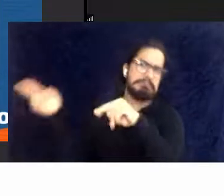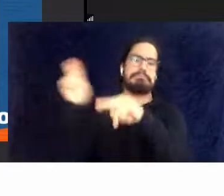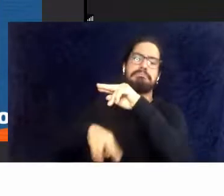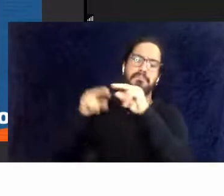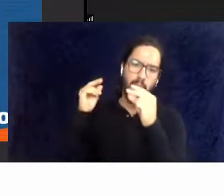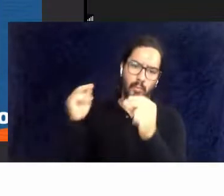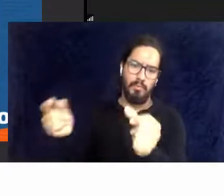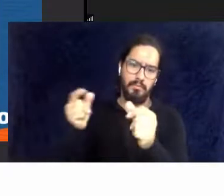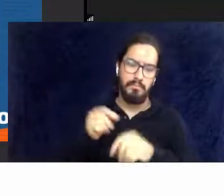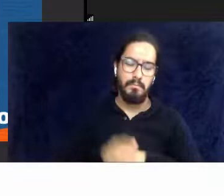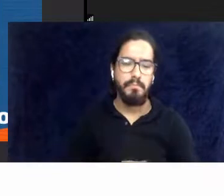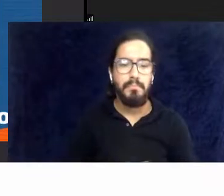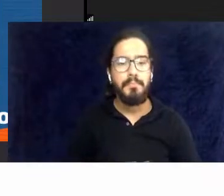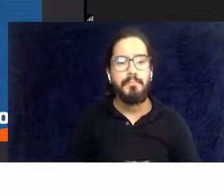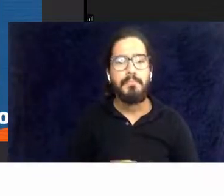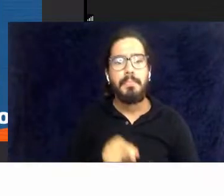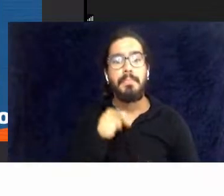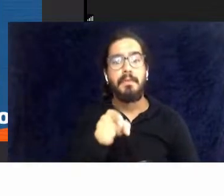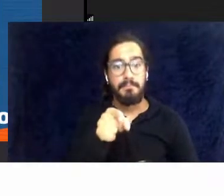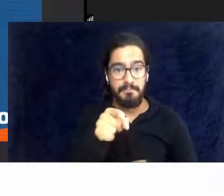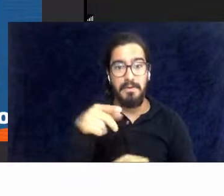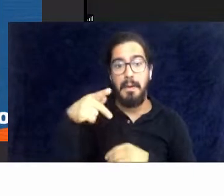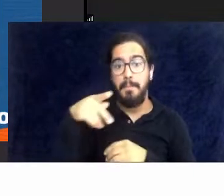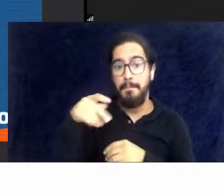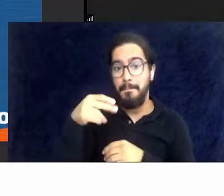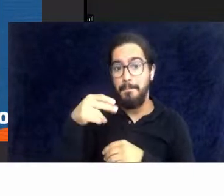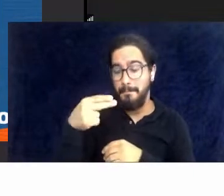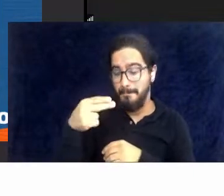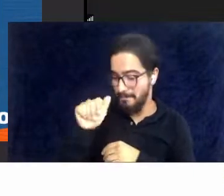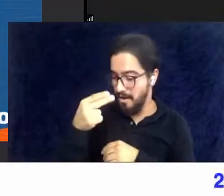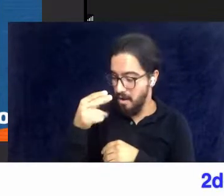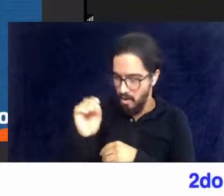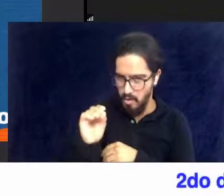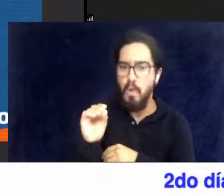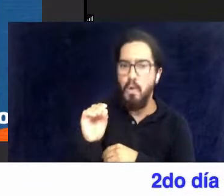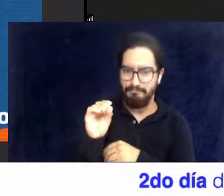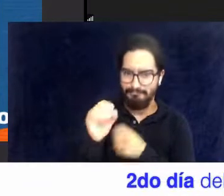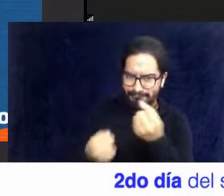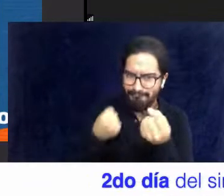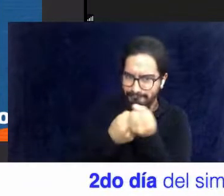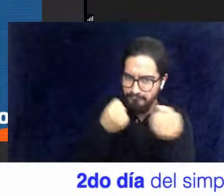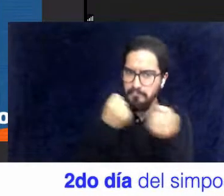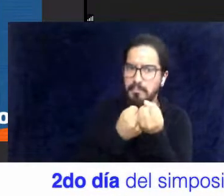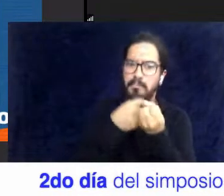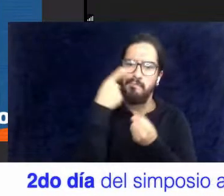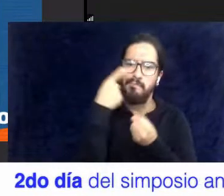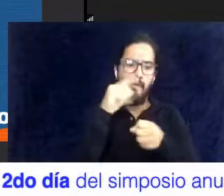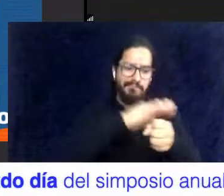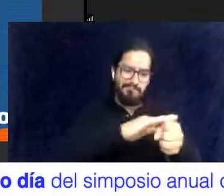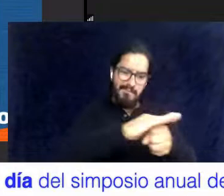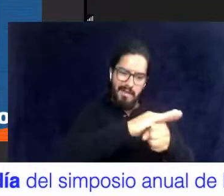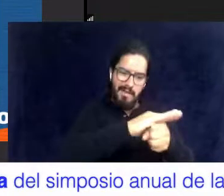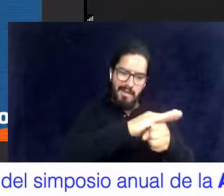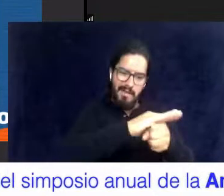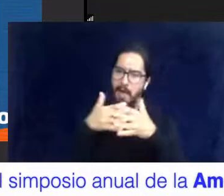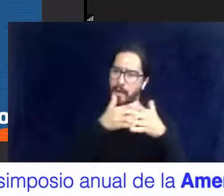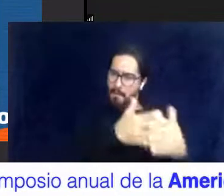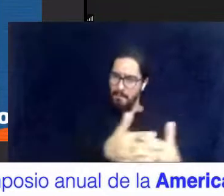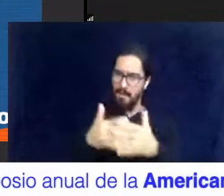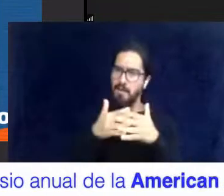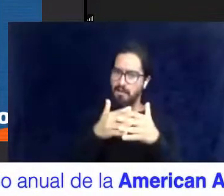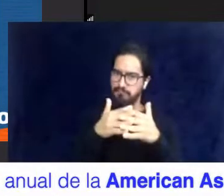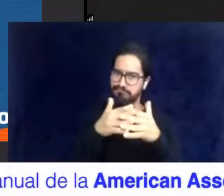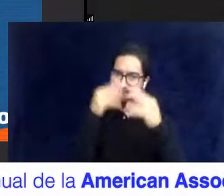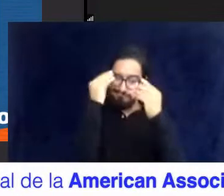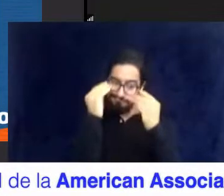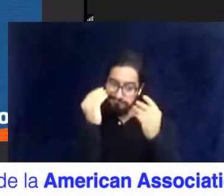to the support that PAHO is giving for the region of the Americas, just to note that PAHO activated its